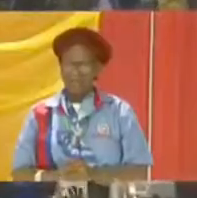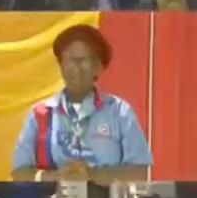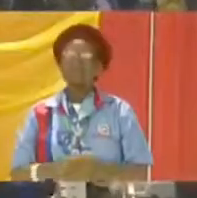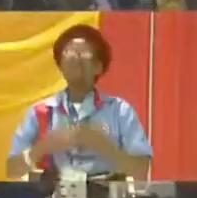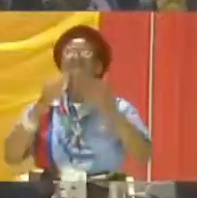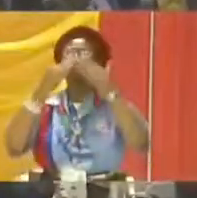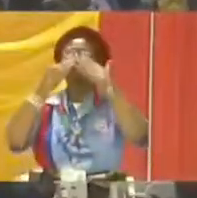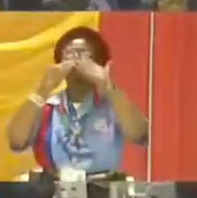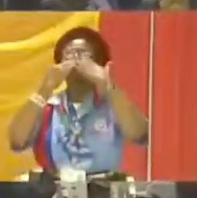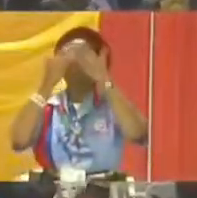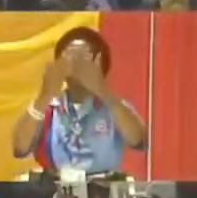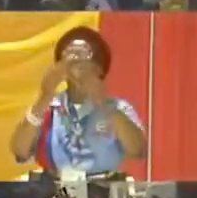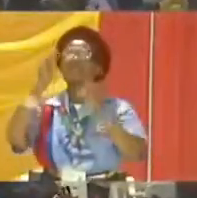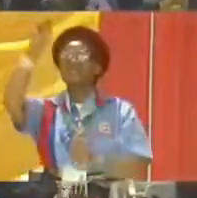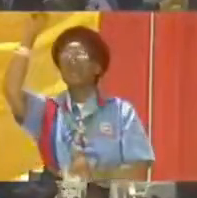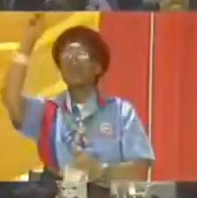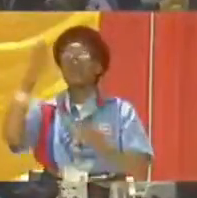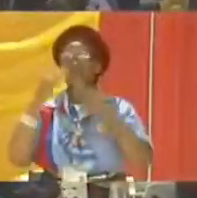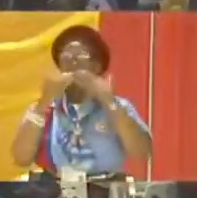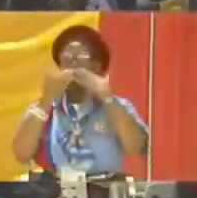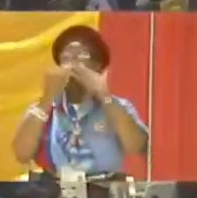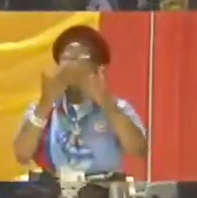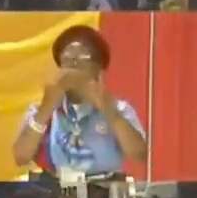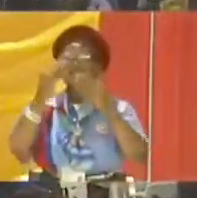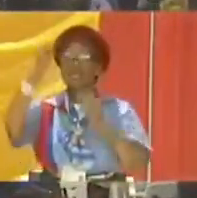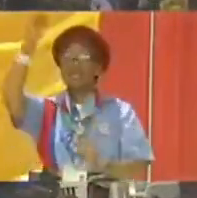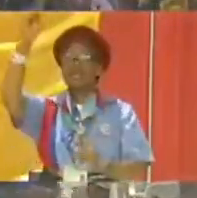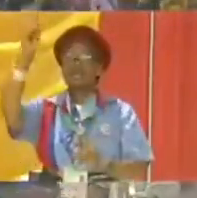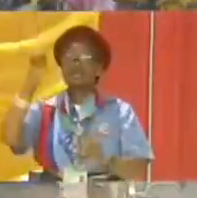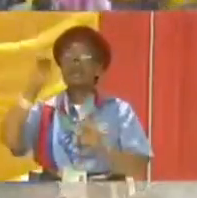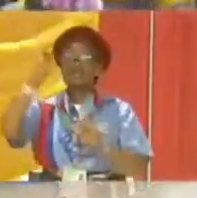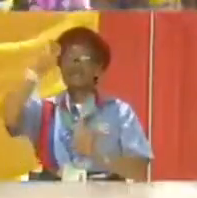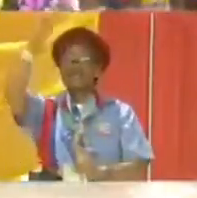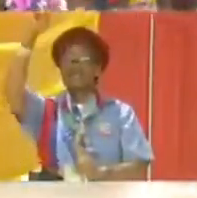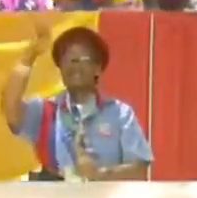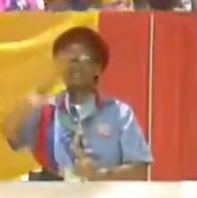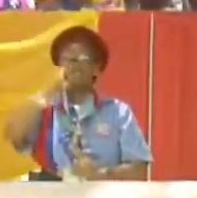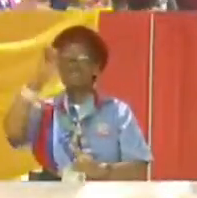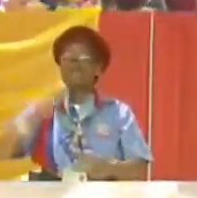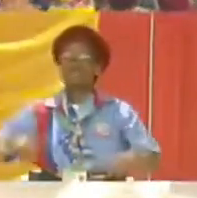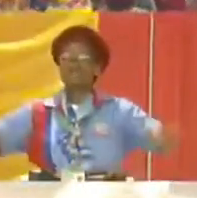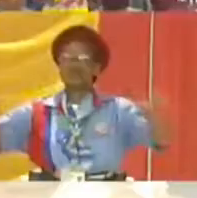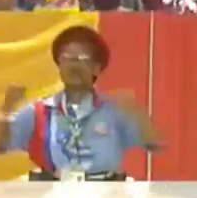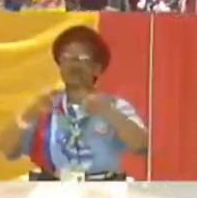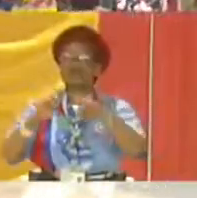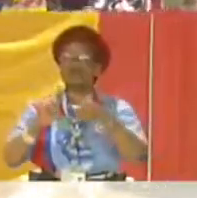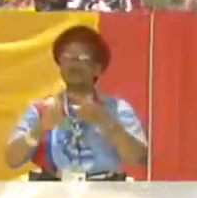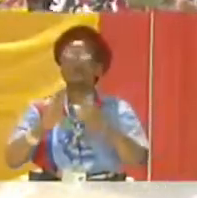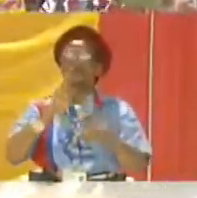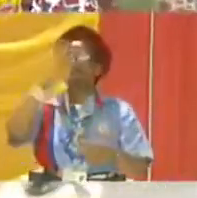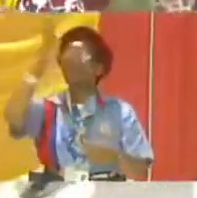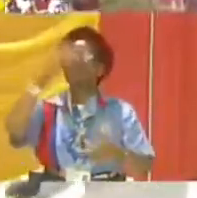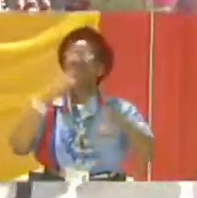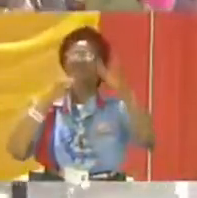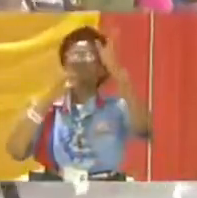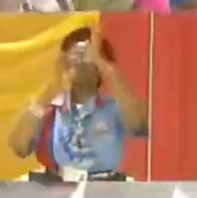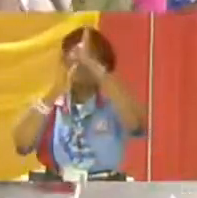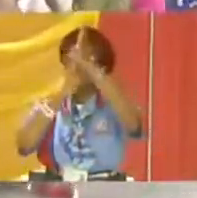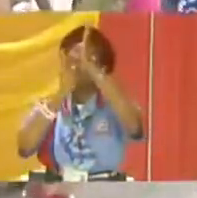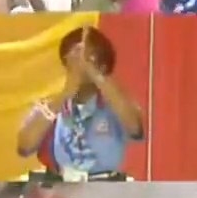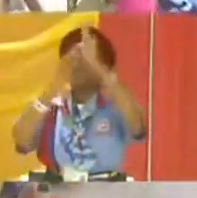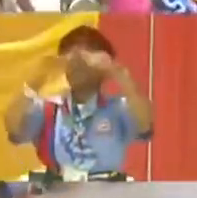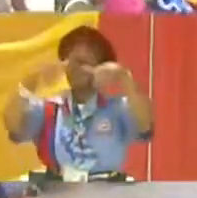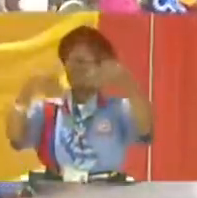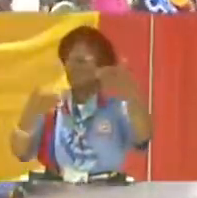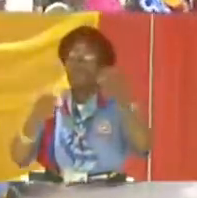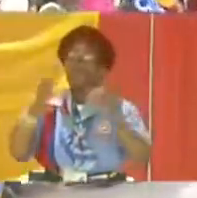Thank Him. Thank Him. Edupele ware. He's worthy to be praised. Onlo ye lati ma dupele ware. Give Him